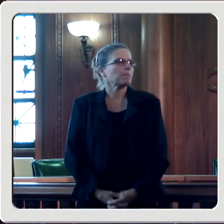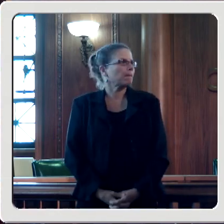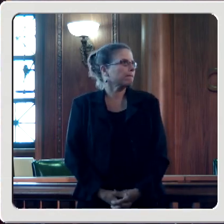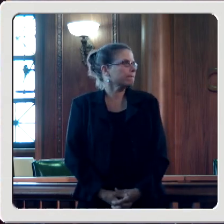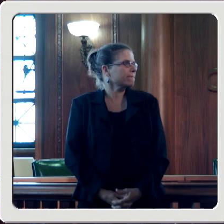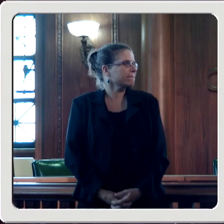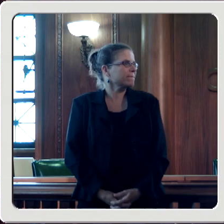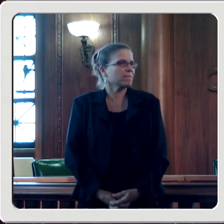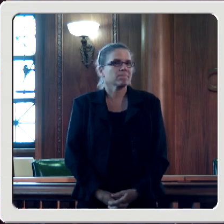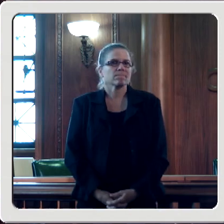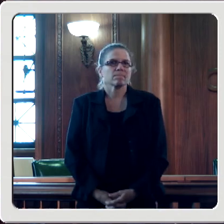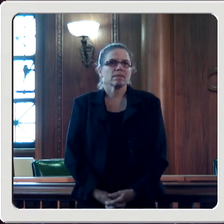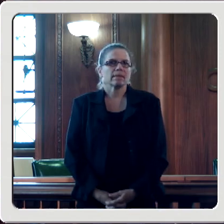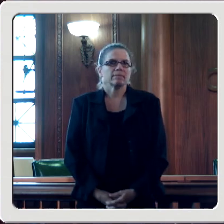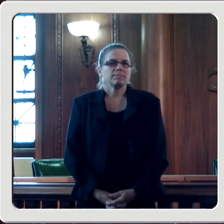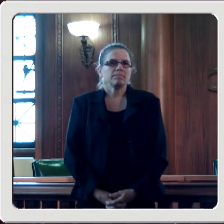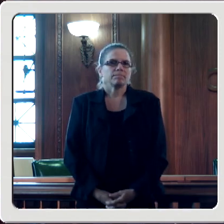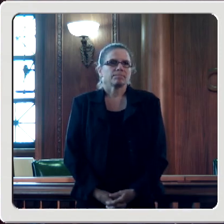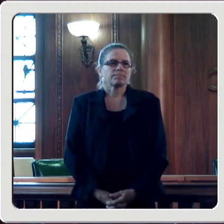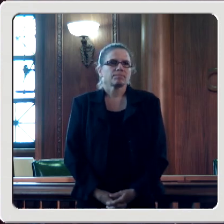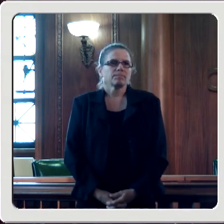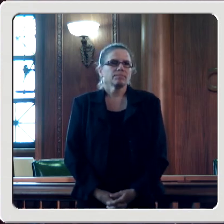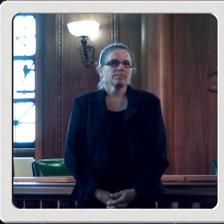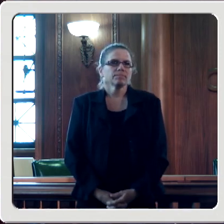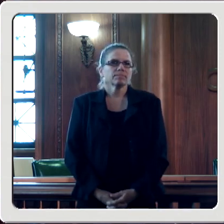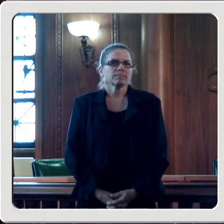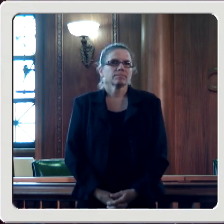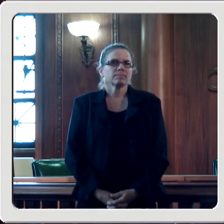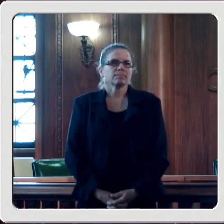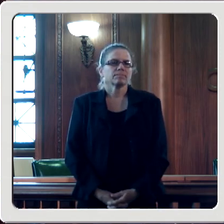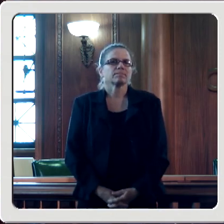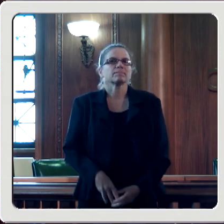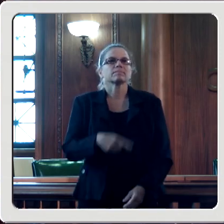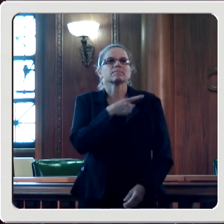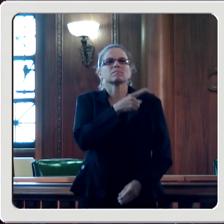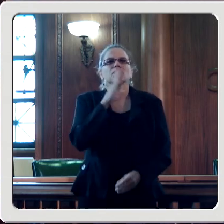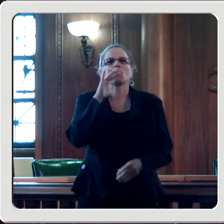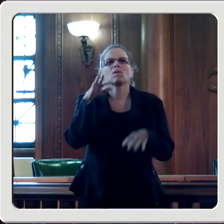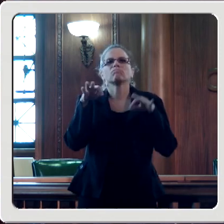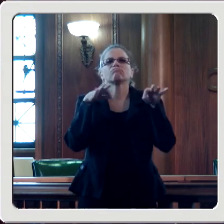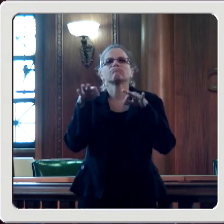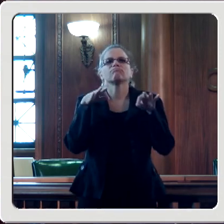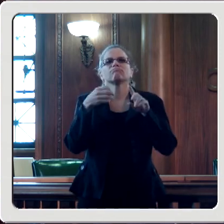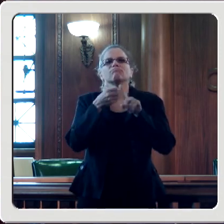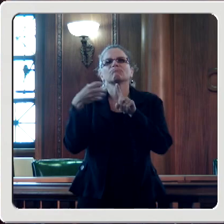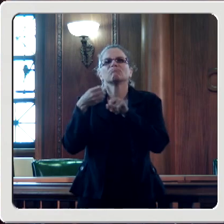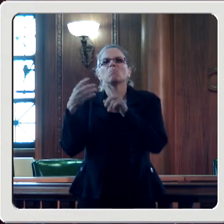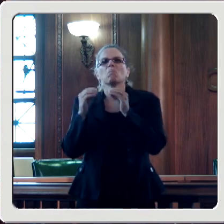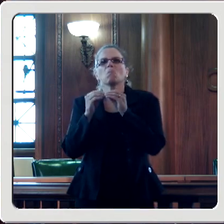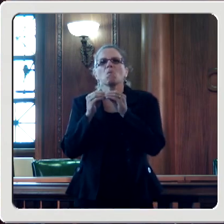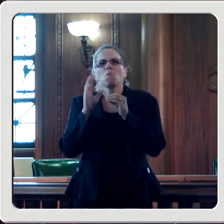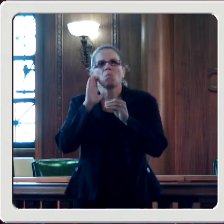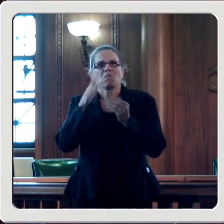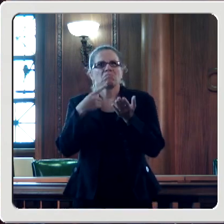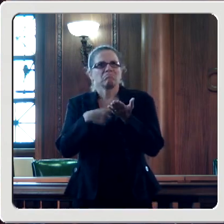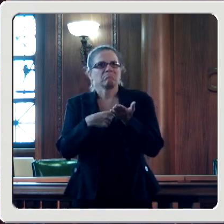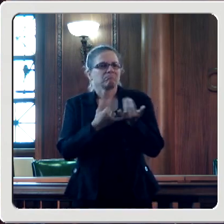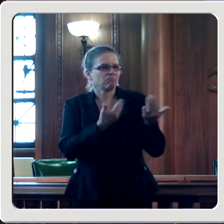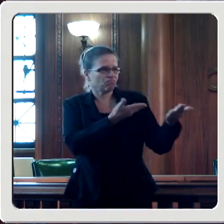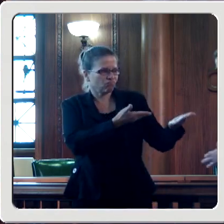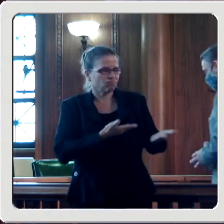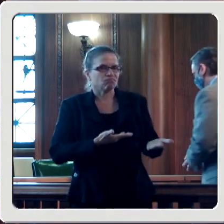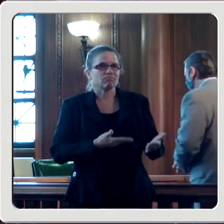I touched on and some subjects she'll bring up. So without further ado, the Health and Human Services Commissioner of the City of Springfield, Helen Carlton-Harris.